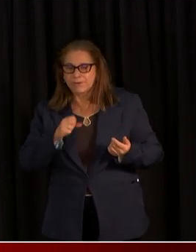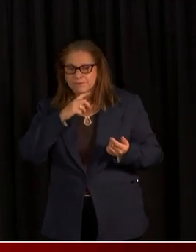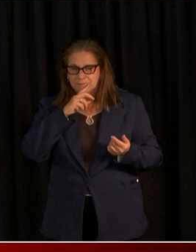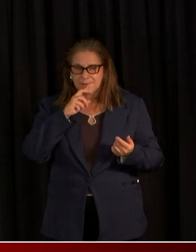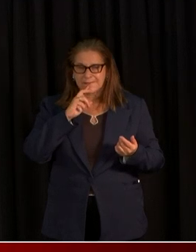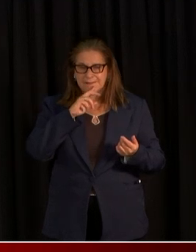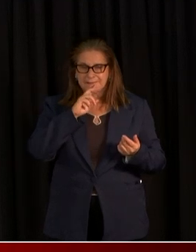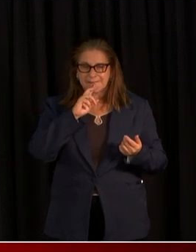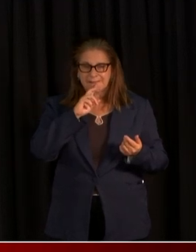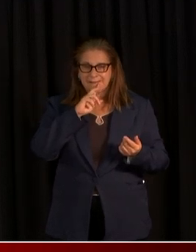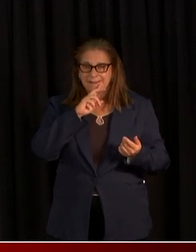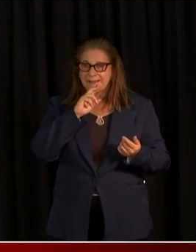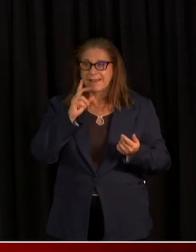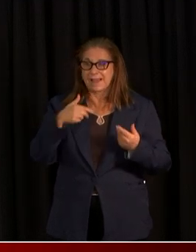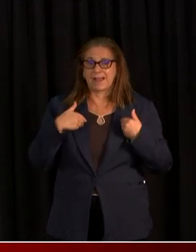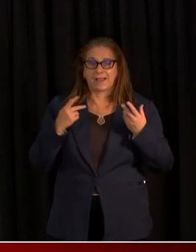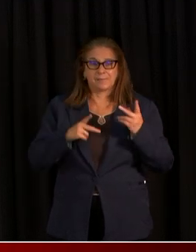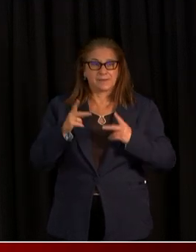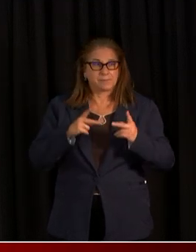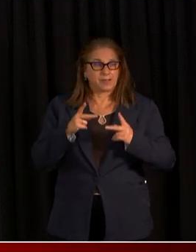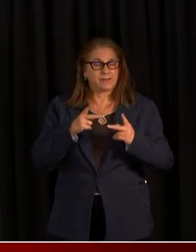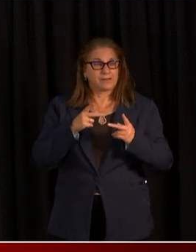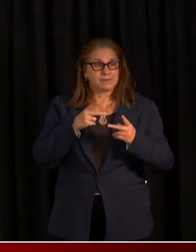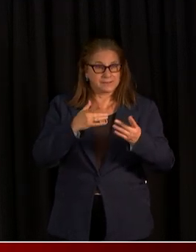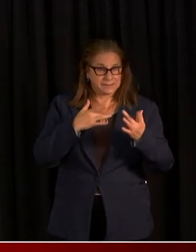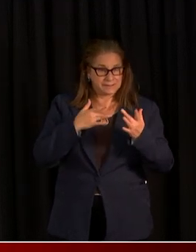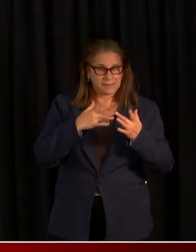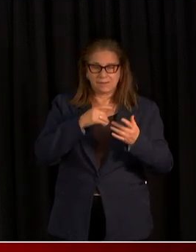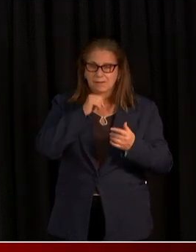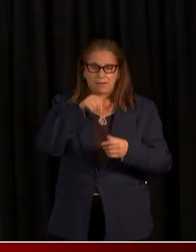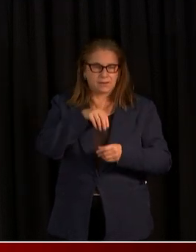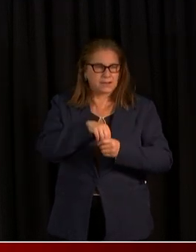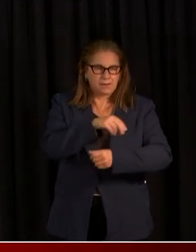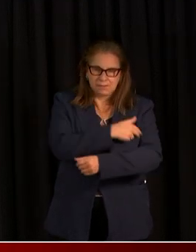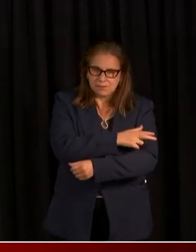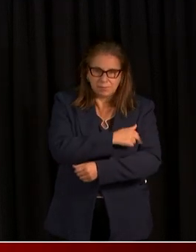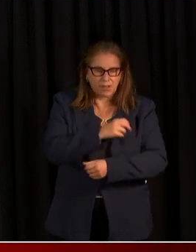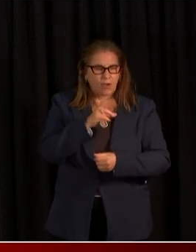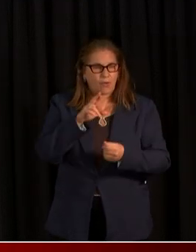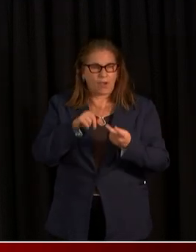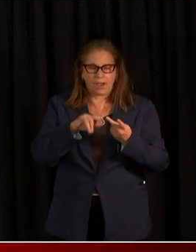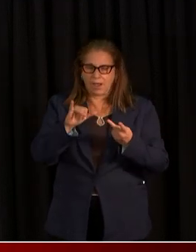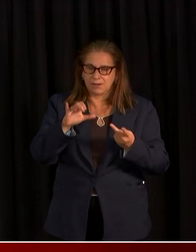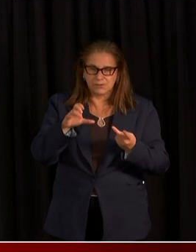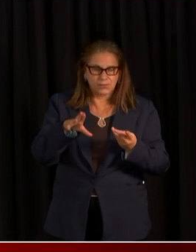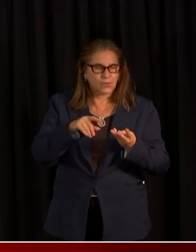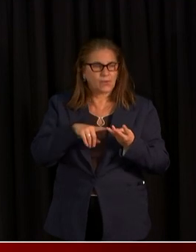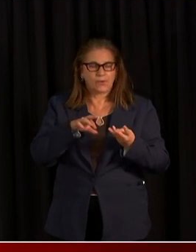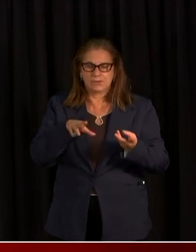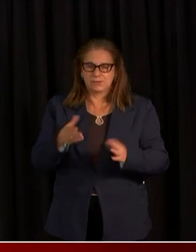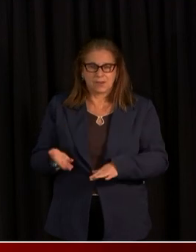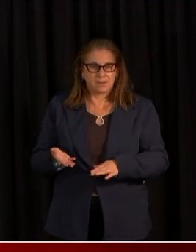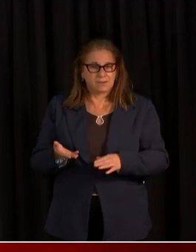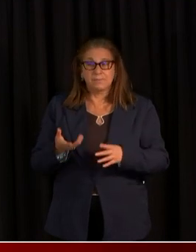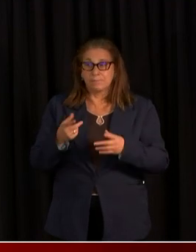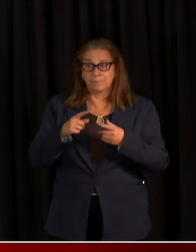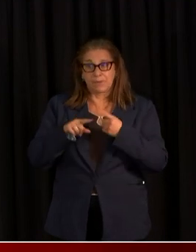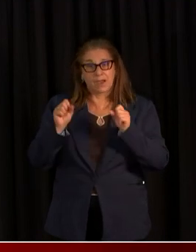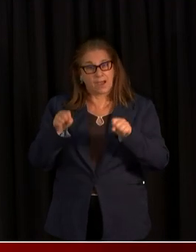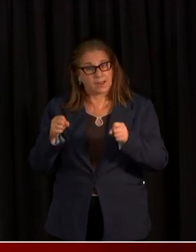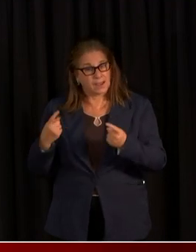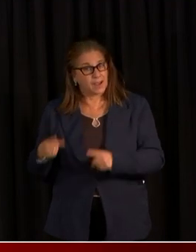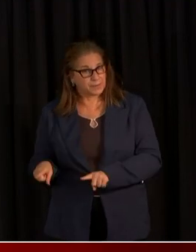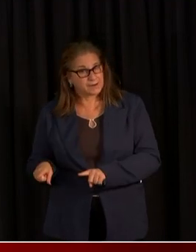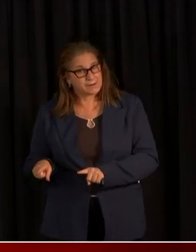not hospitalized in ICUs and that they are not succumbing to the virus, because that still does happen in the 21 to